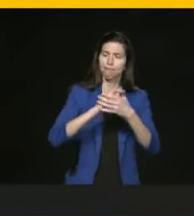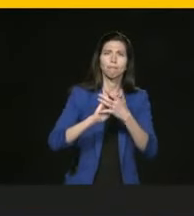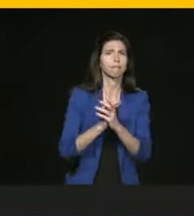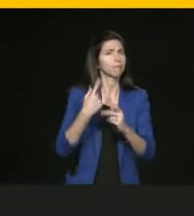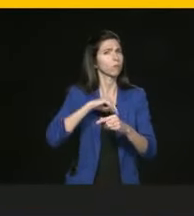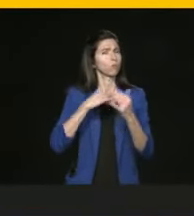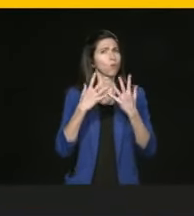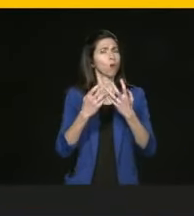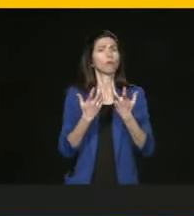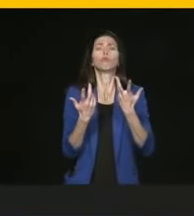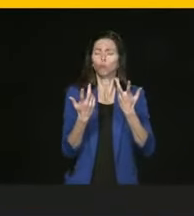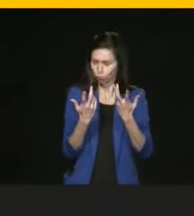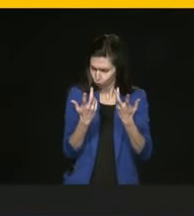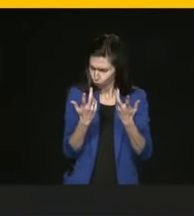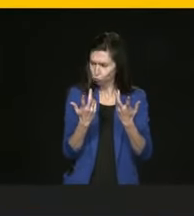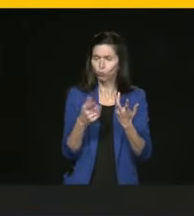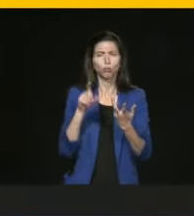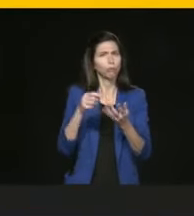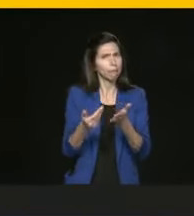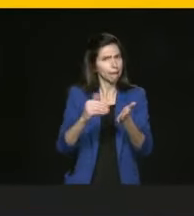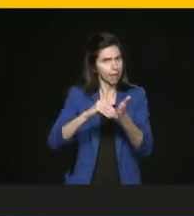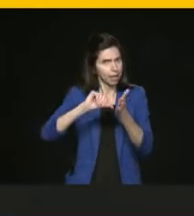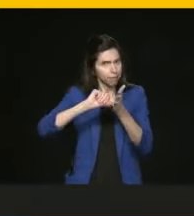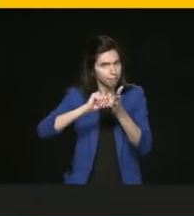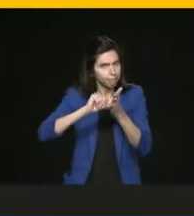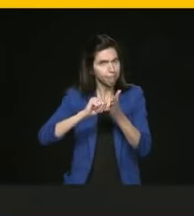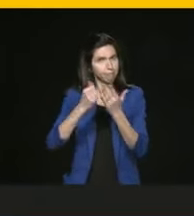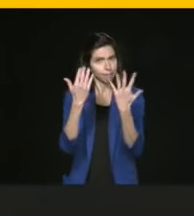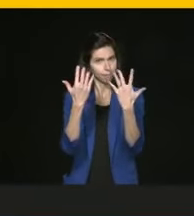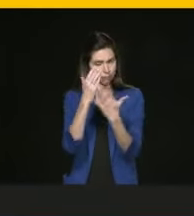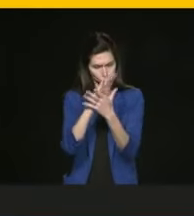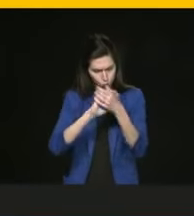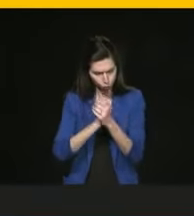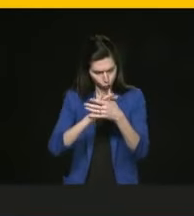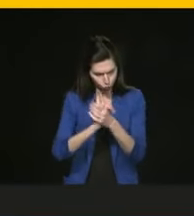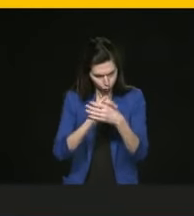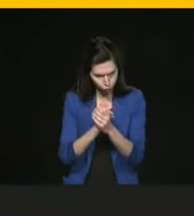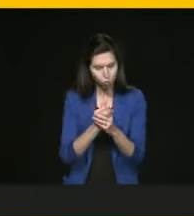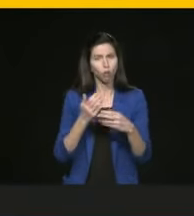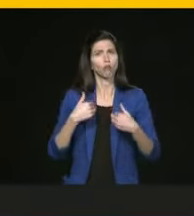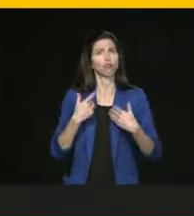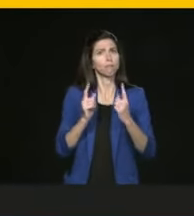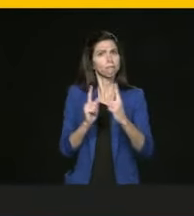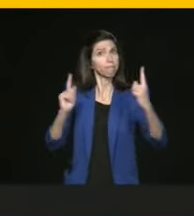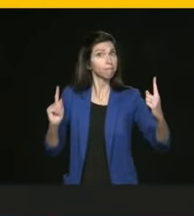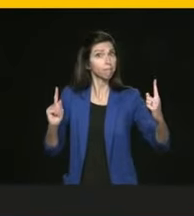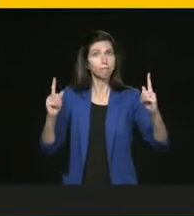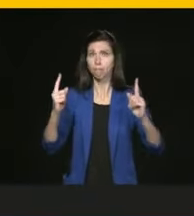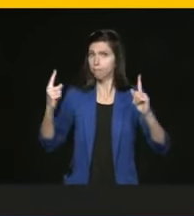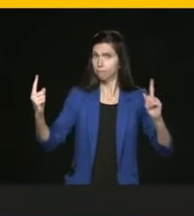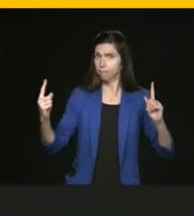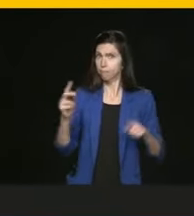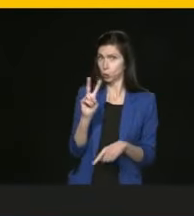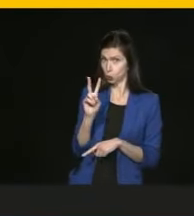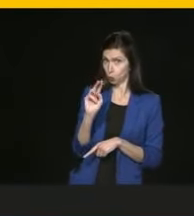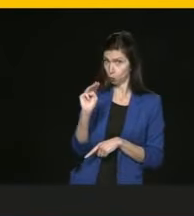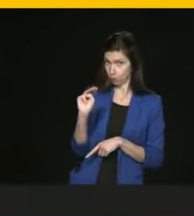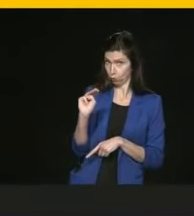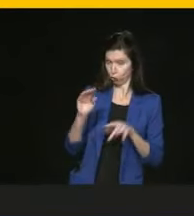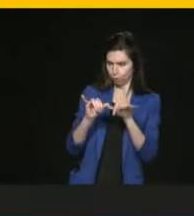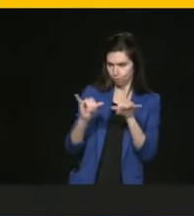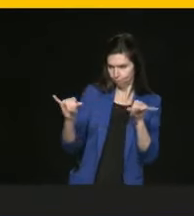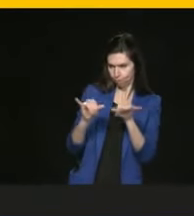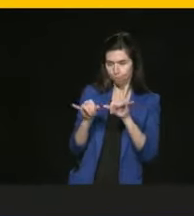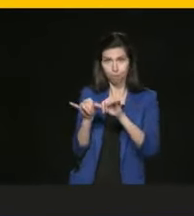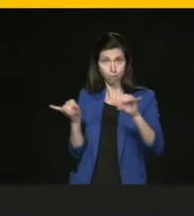frequently, practicing physical distancing, and staying home as much as possible.